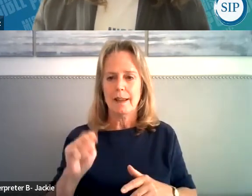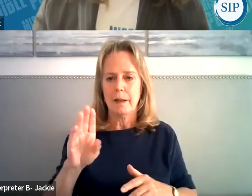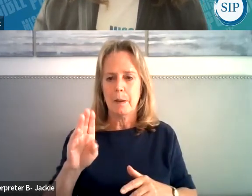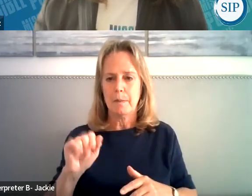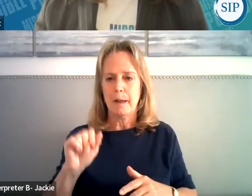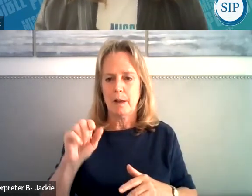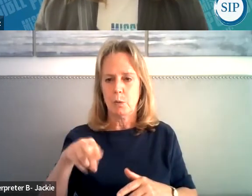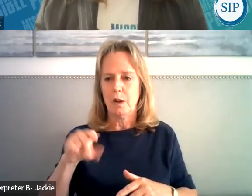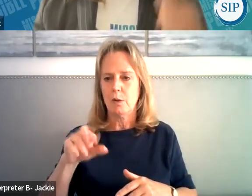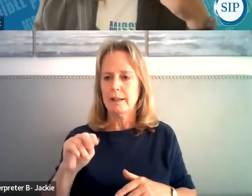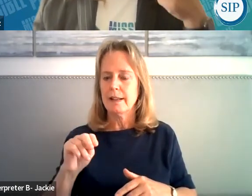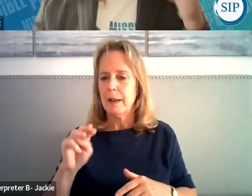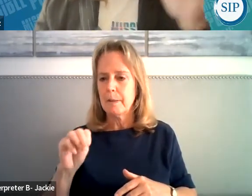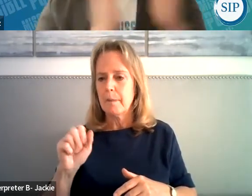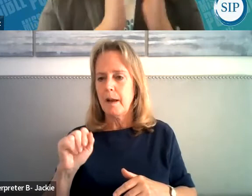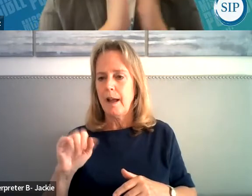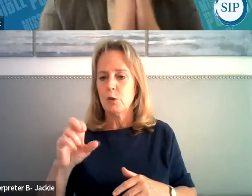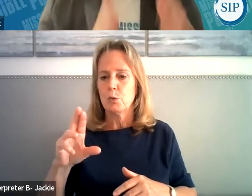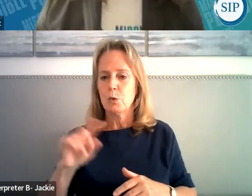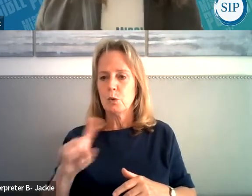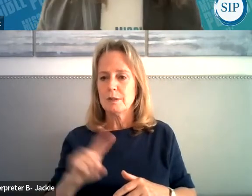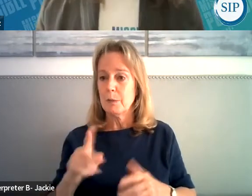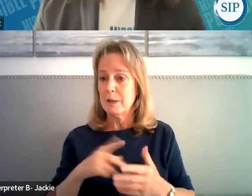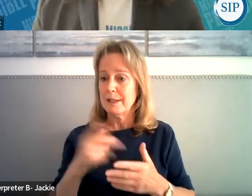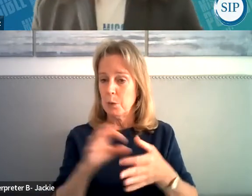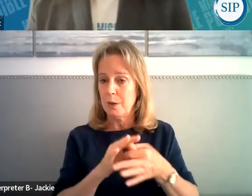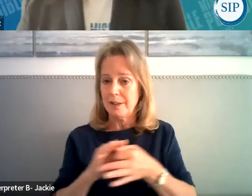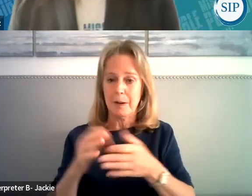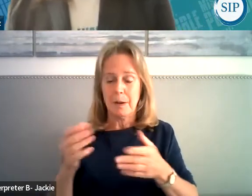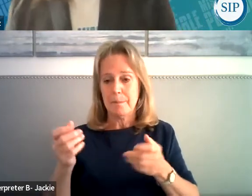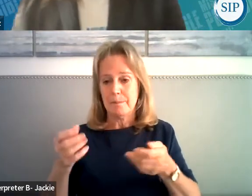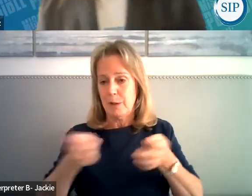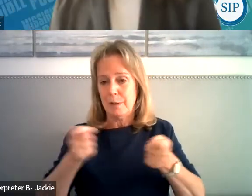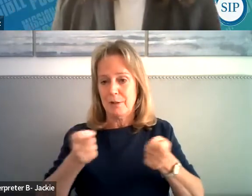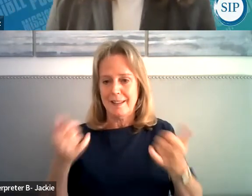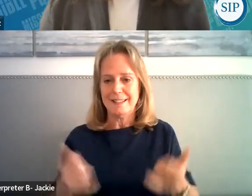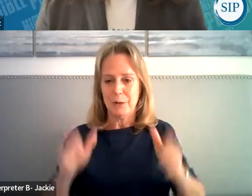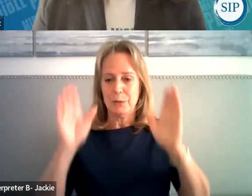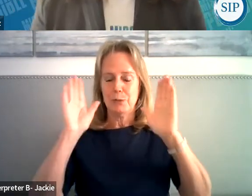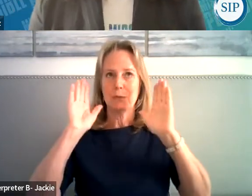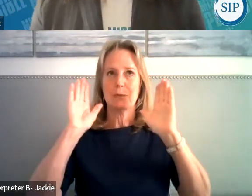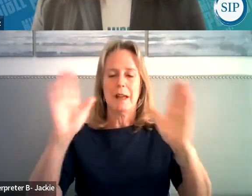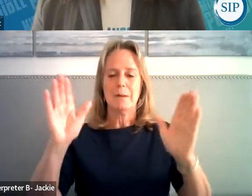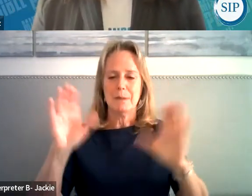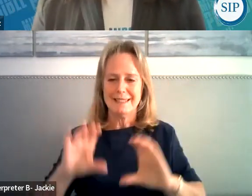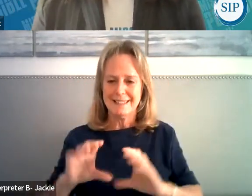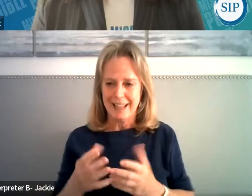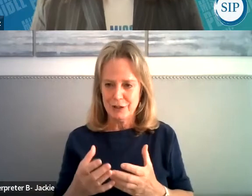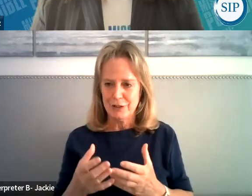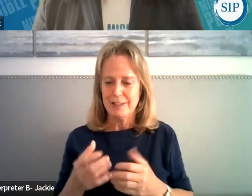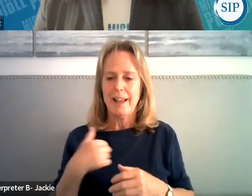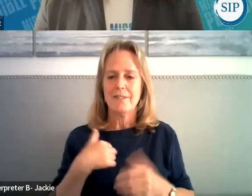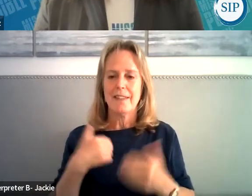Mai Cruz. I'm Janelle Mercado, SIP Project Coordinator, your moderator for this incredible session. I have